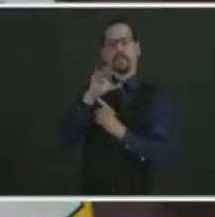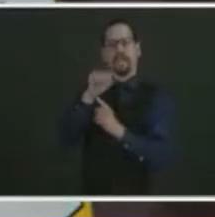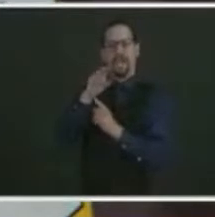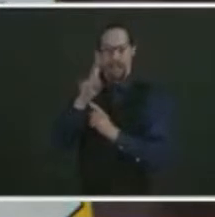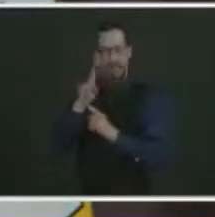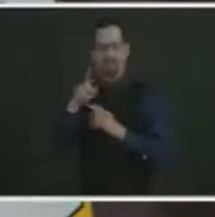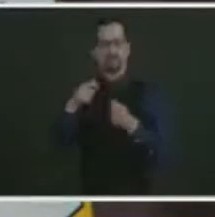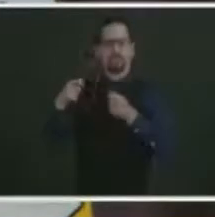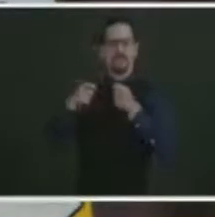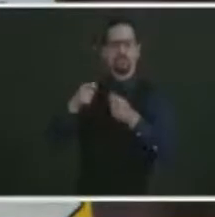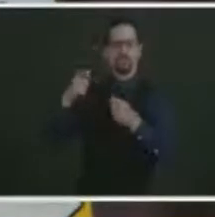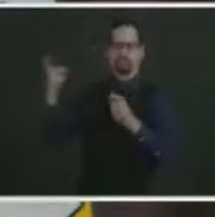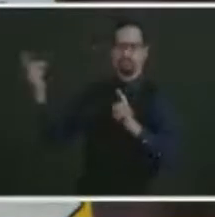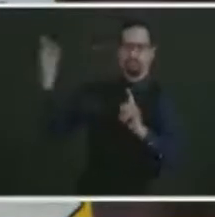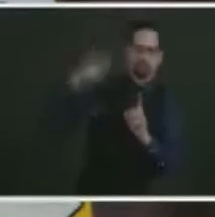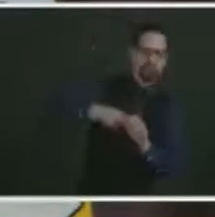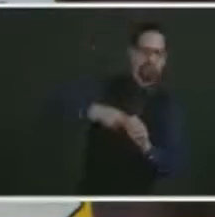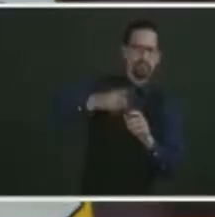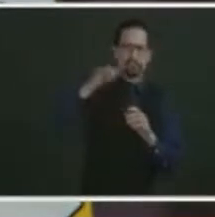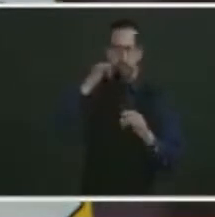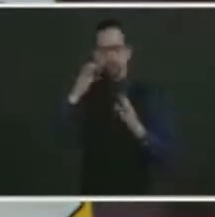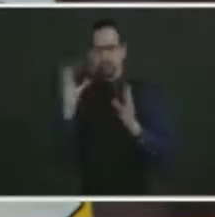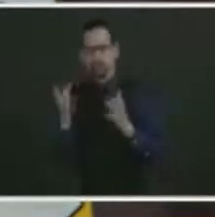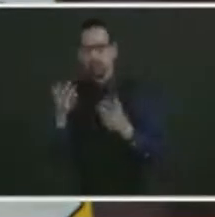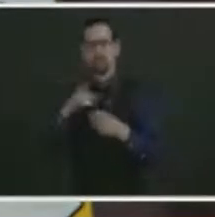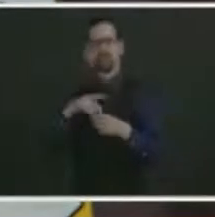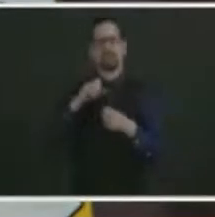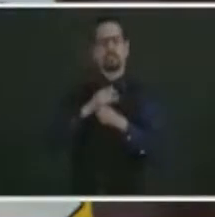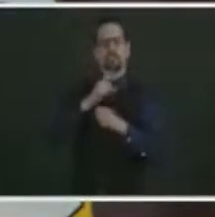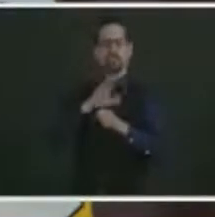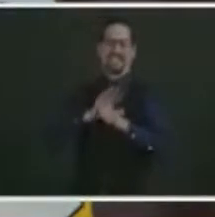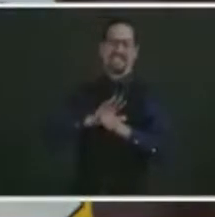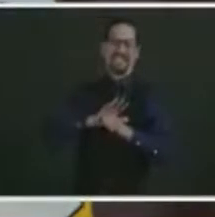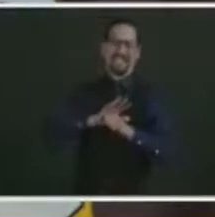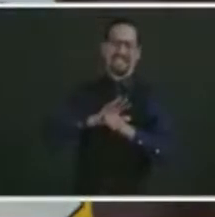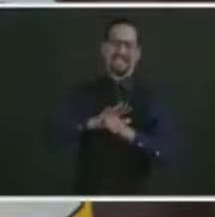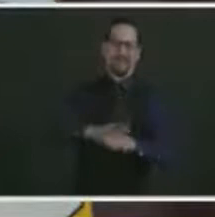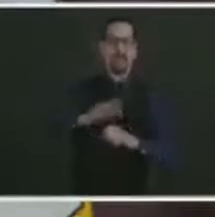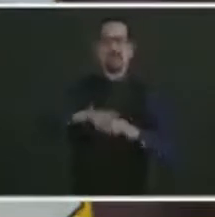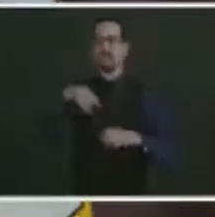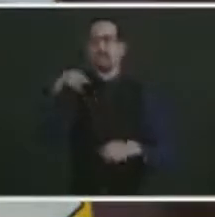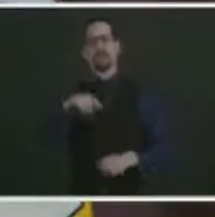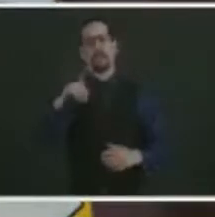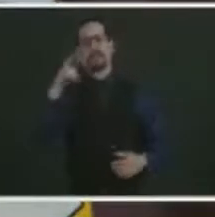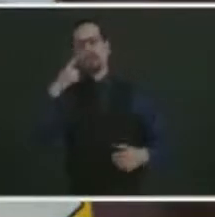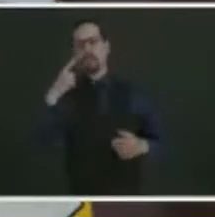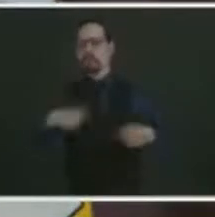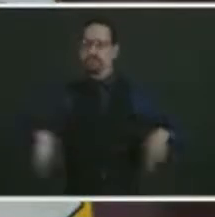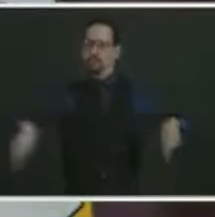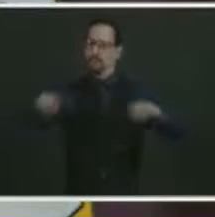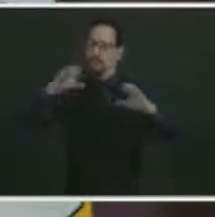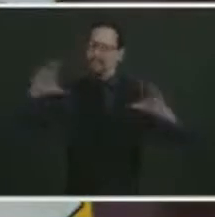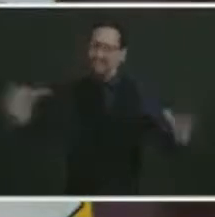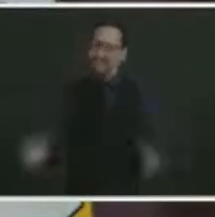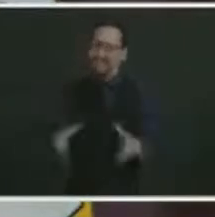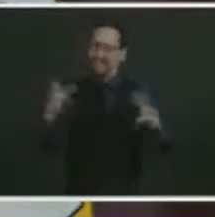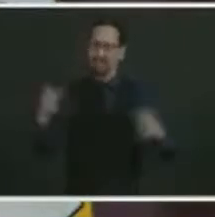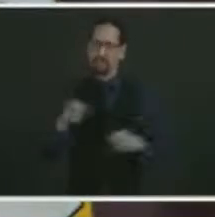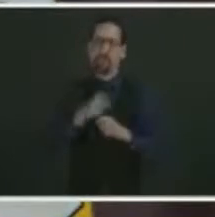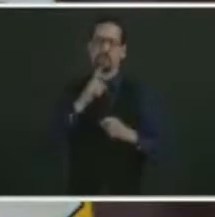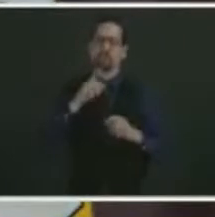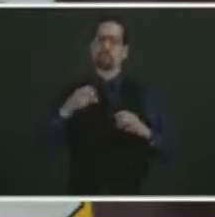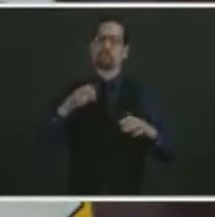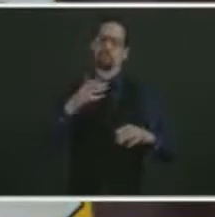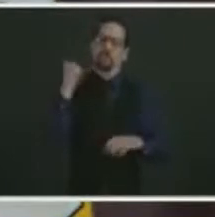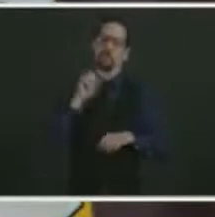was really leaning on governors to lean on nursing homes to do a better job with infection control,